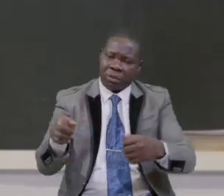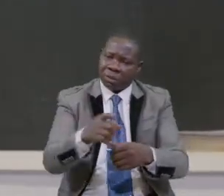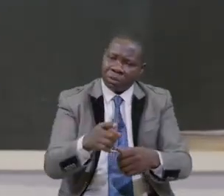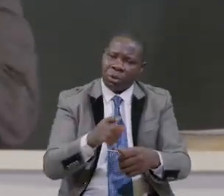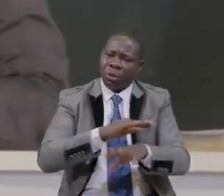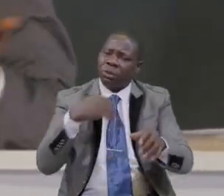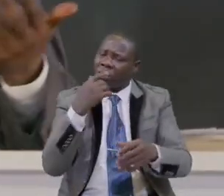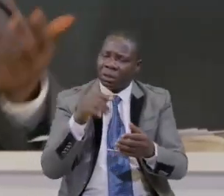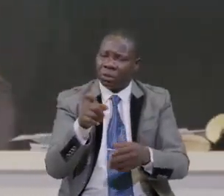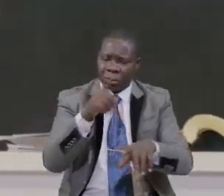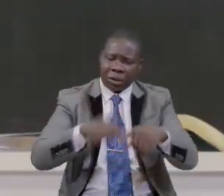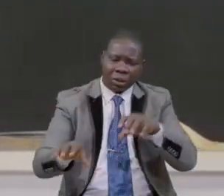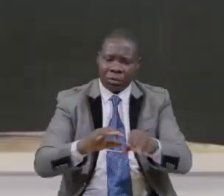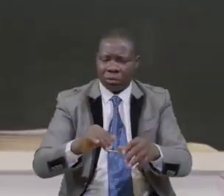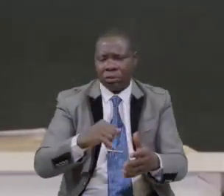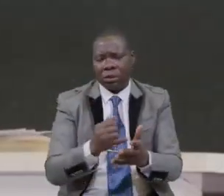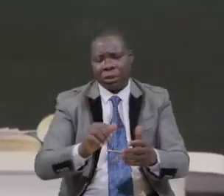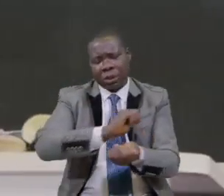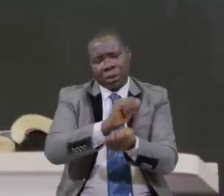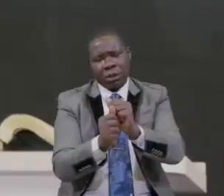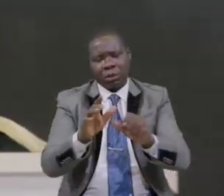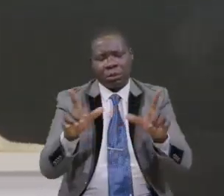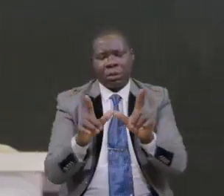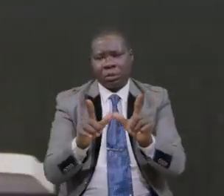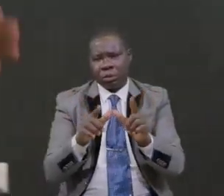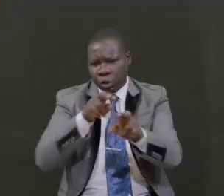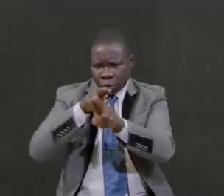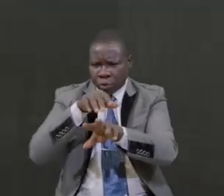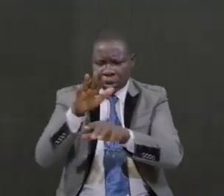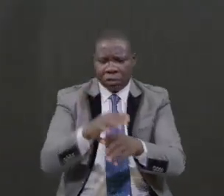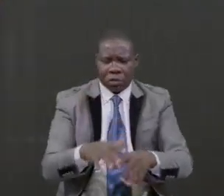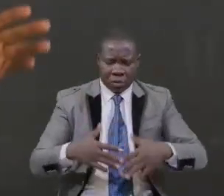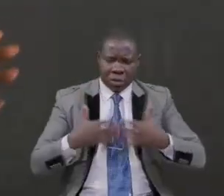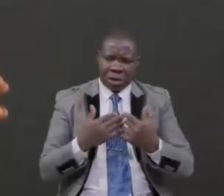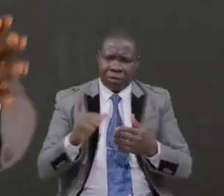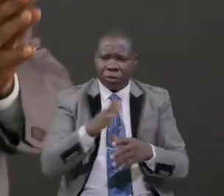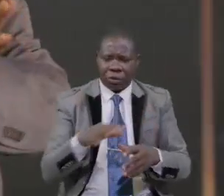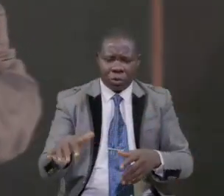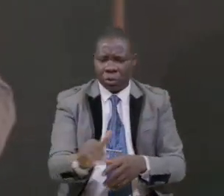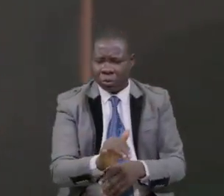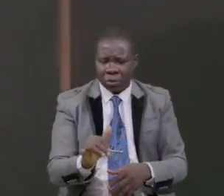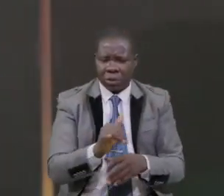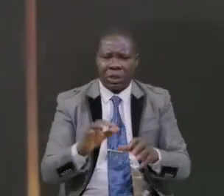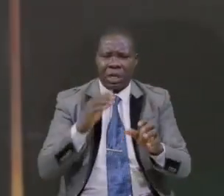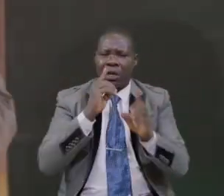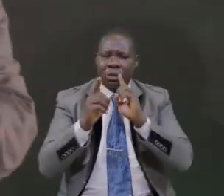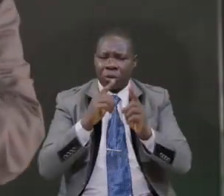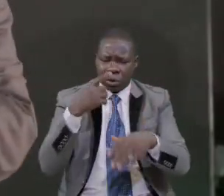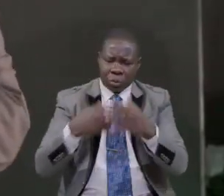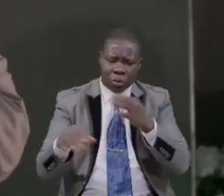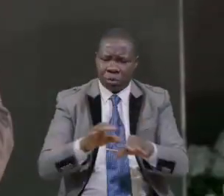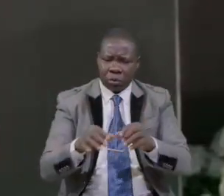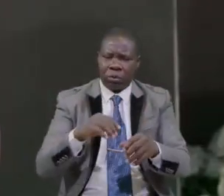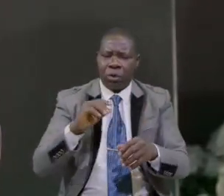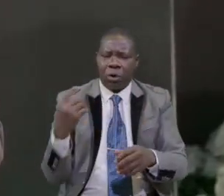life. Look at your normal conversation. What do you always say when you are confronted with